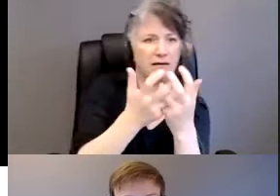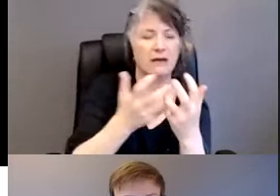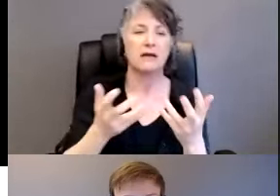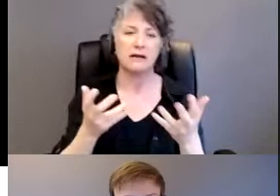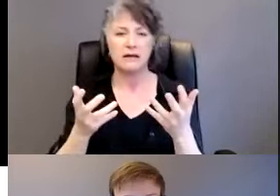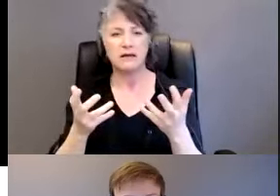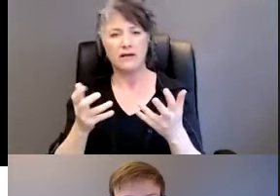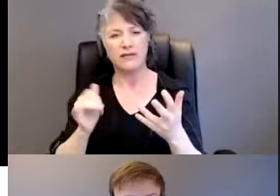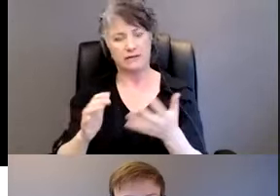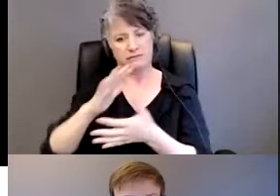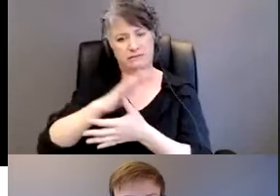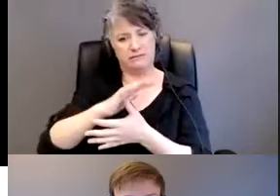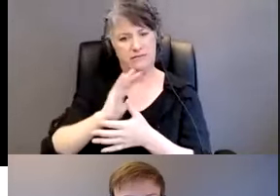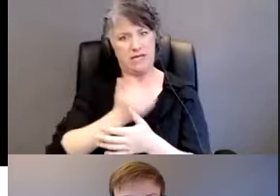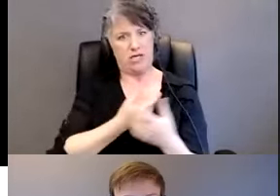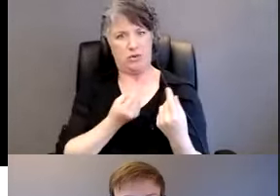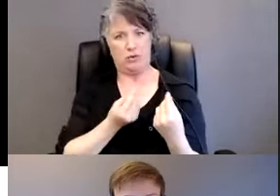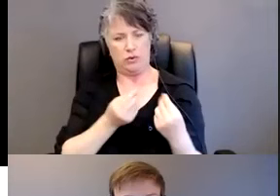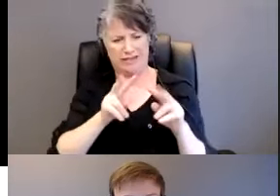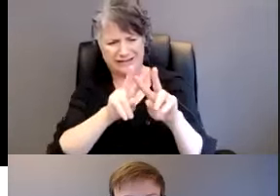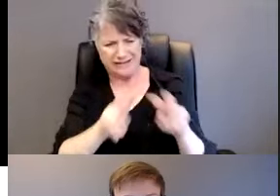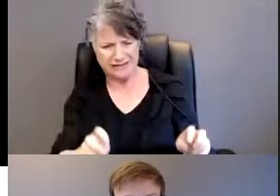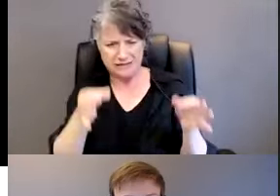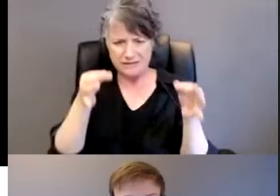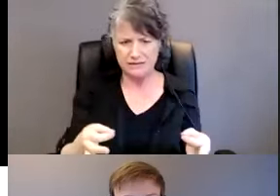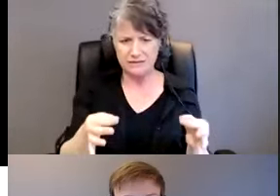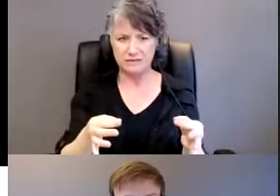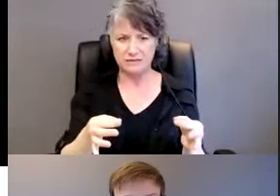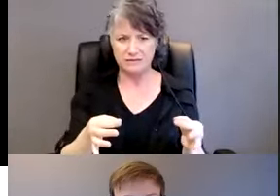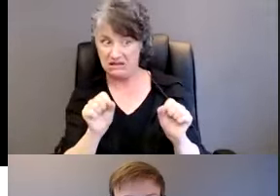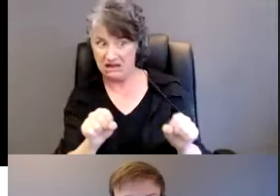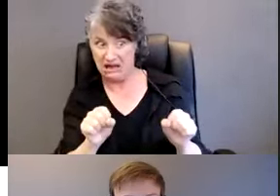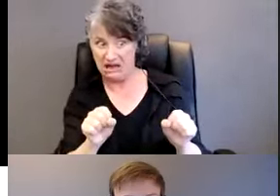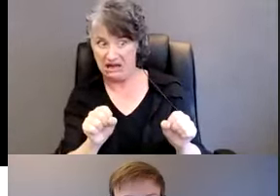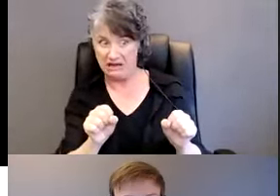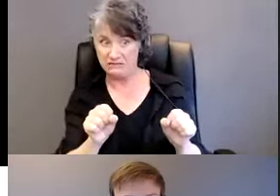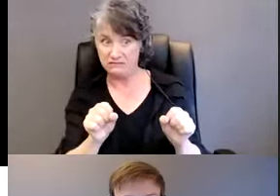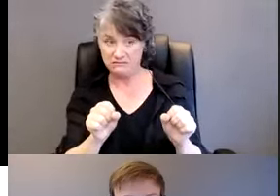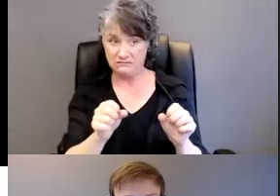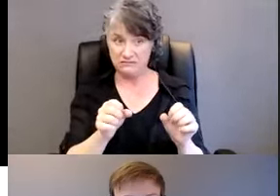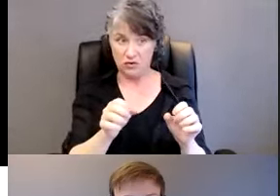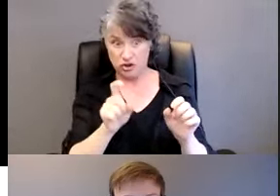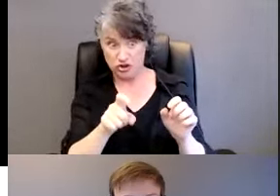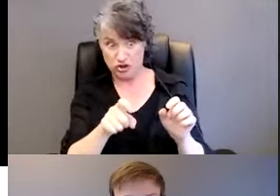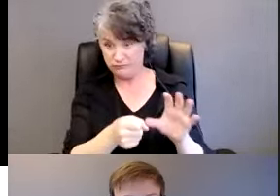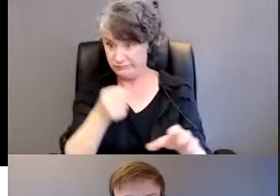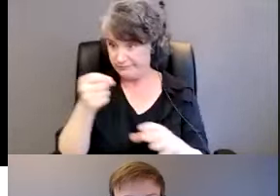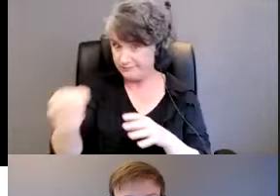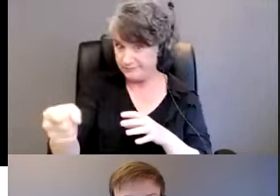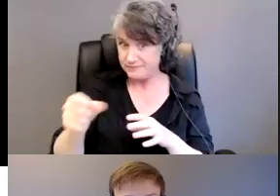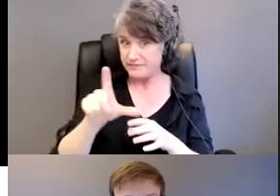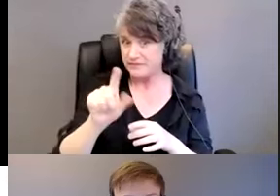of what we do is assessing and determining eligibility for admissions into long-term care. So for those of you that have